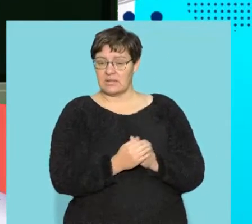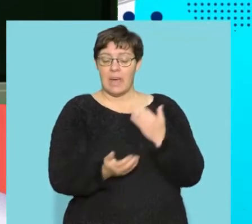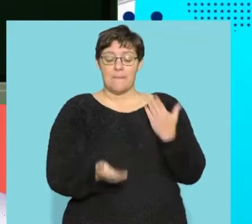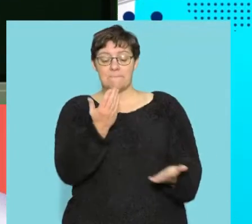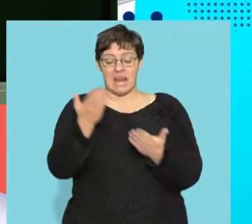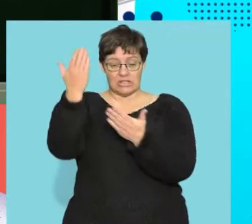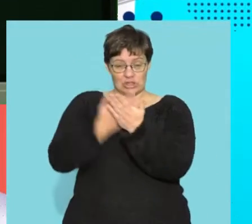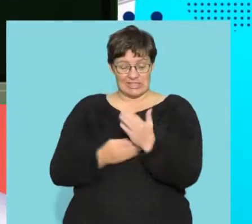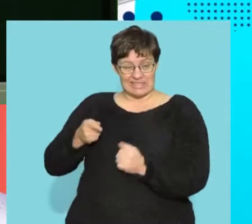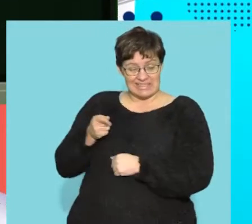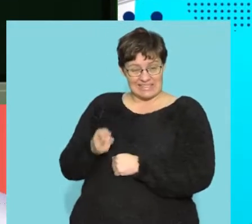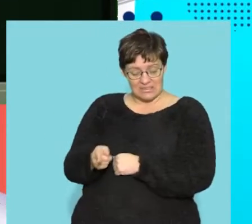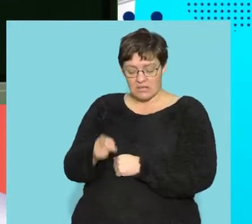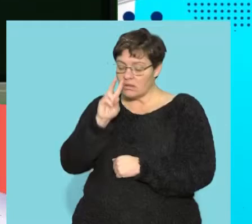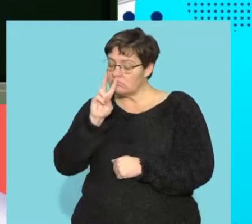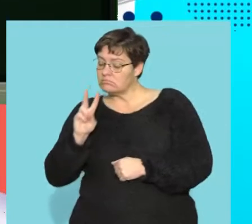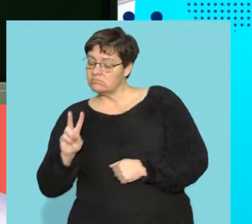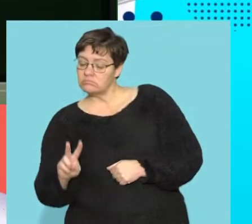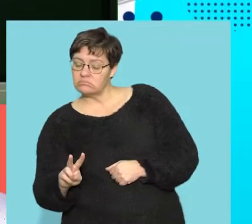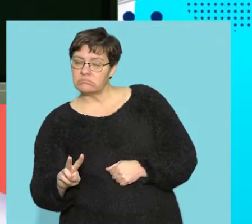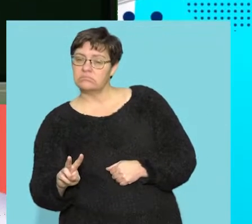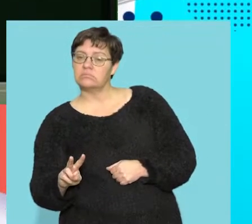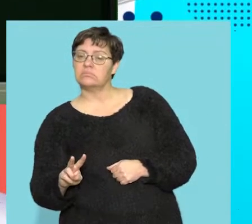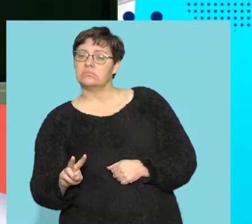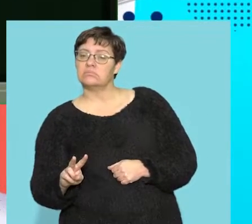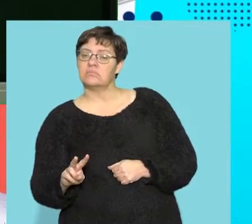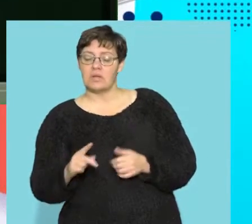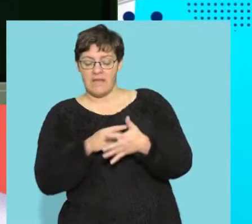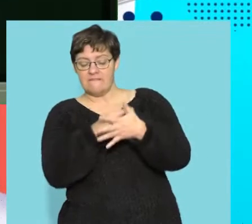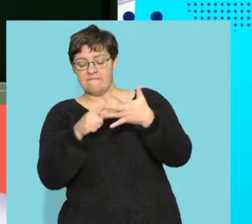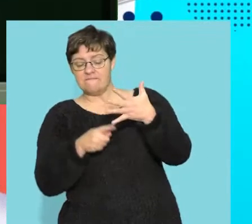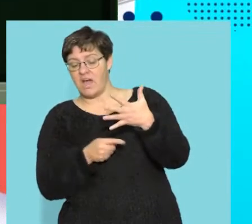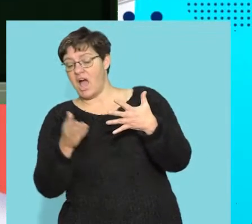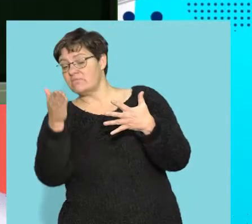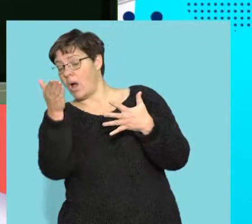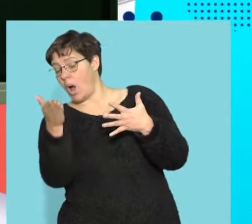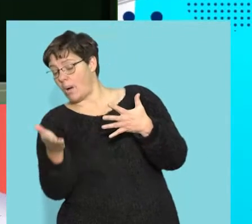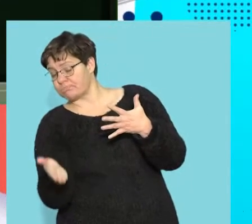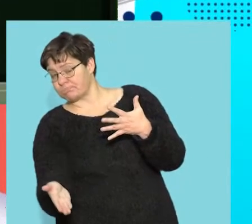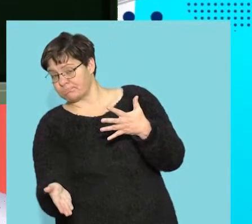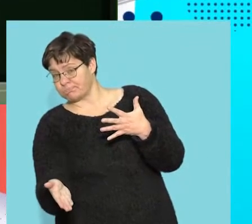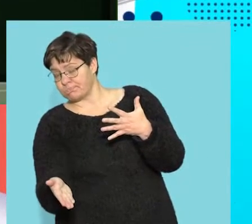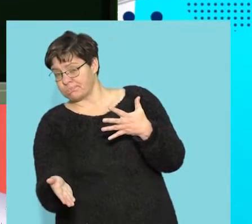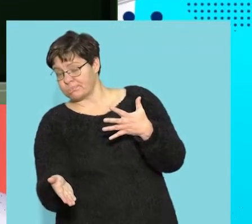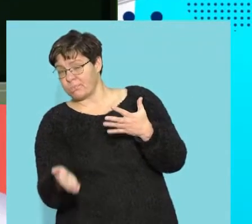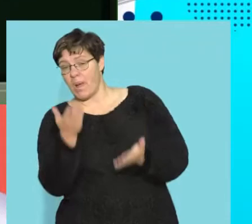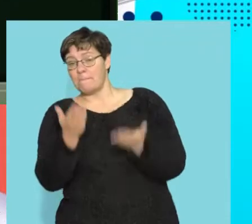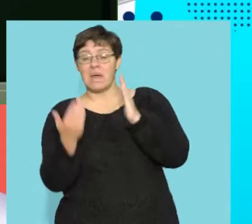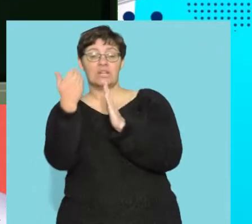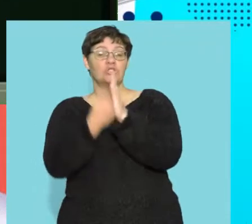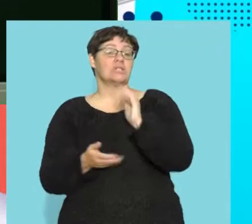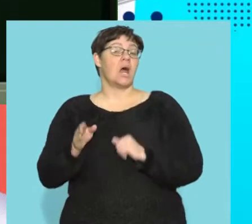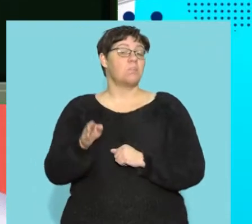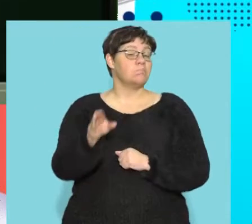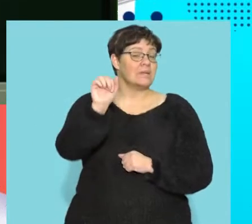your balance sheet account section to see whether any of the big 5 appear under my balance